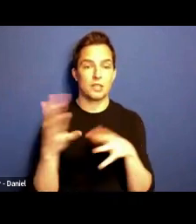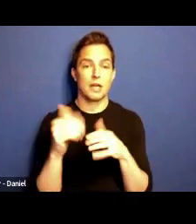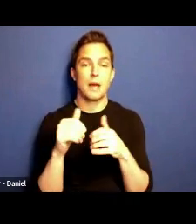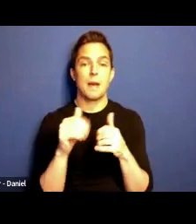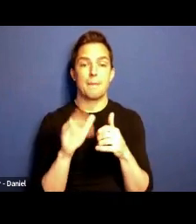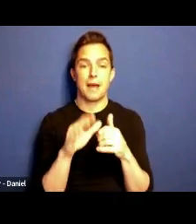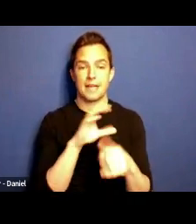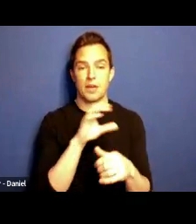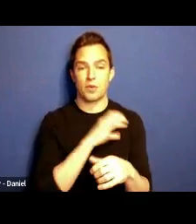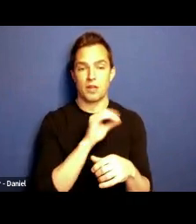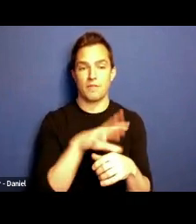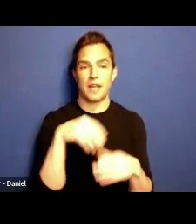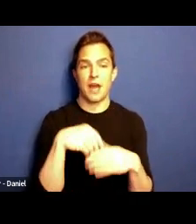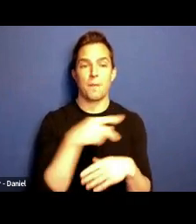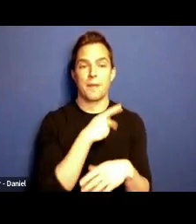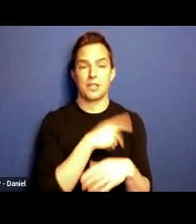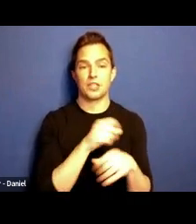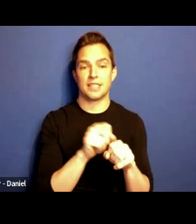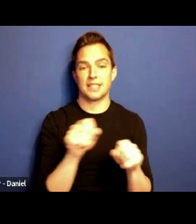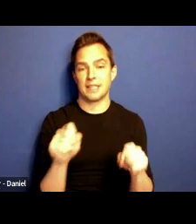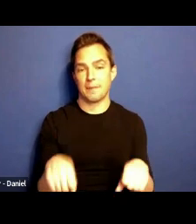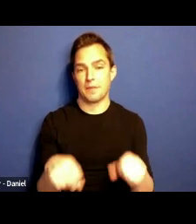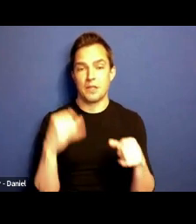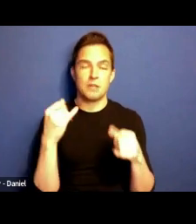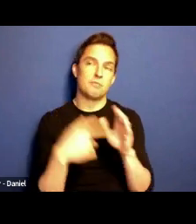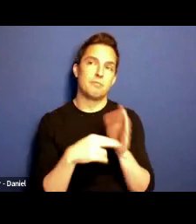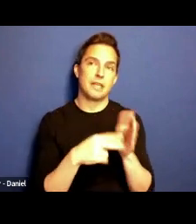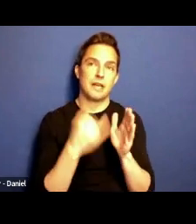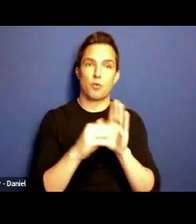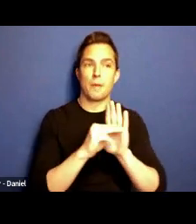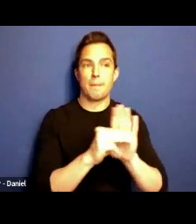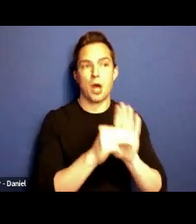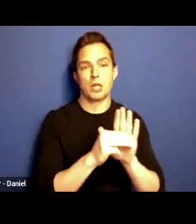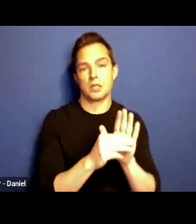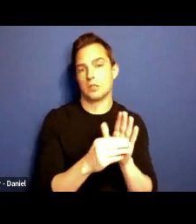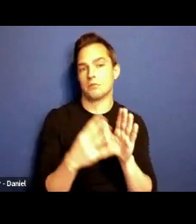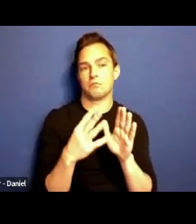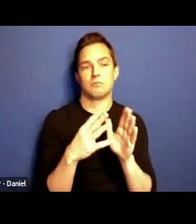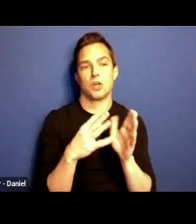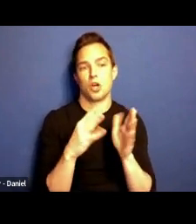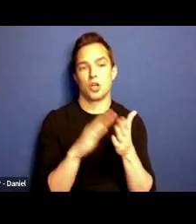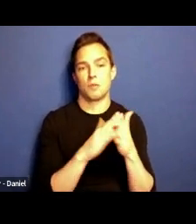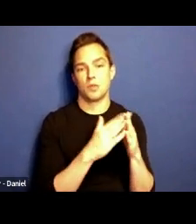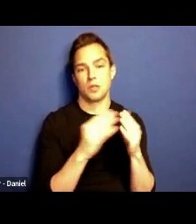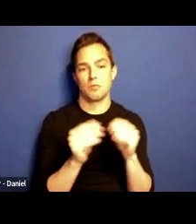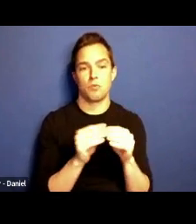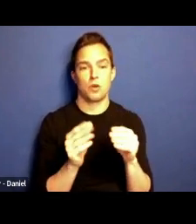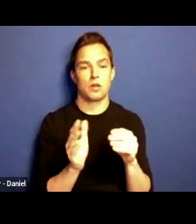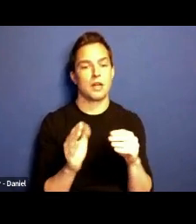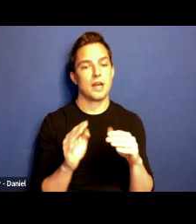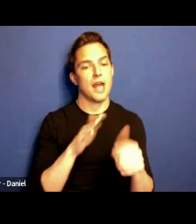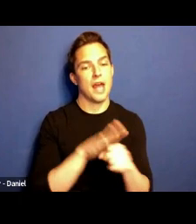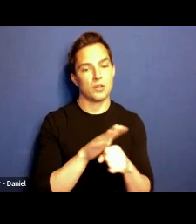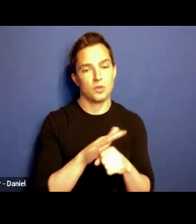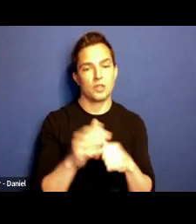characteristics of the outpatient system. So if we are modeling a community with a more adequate, a stronger, more